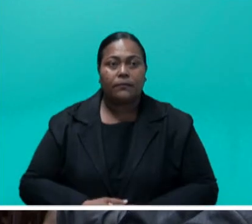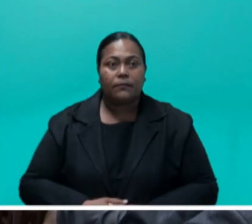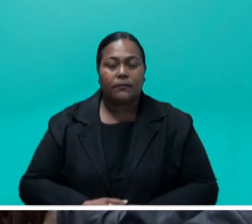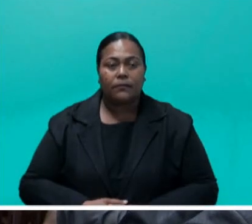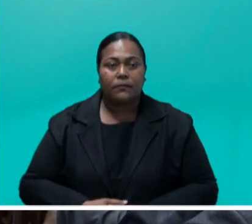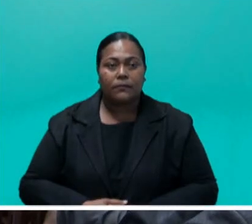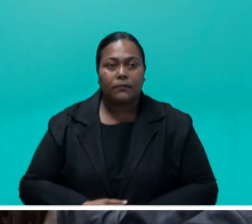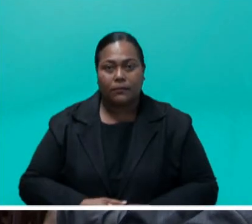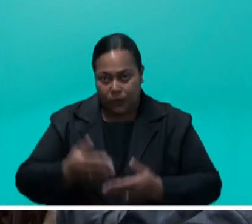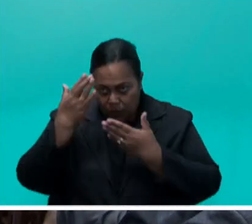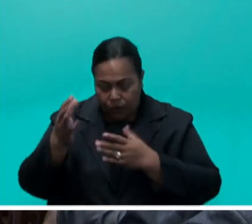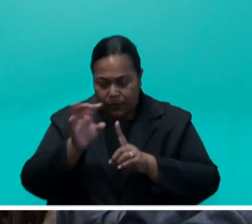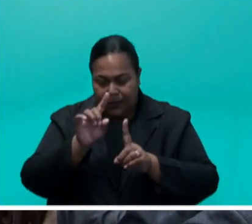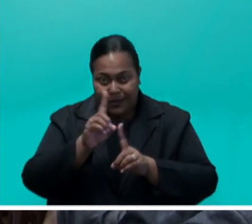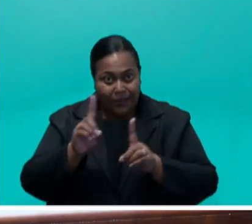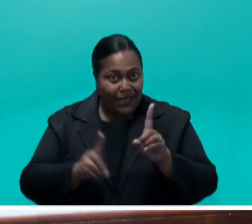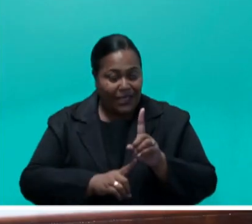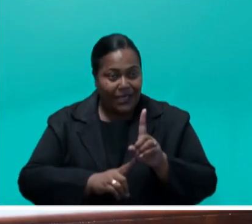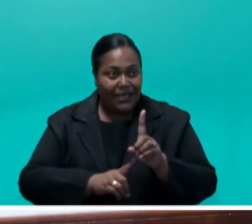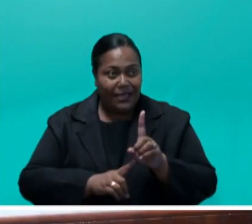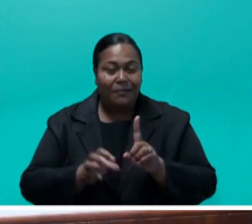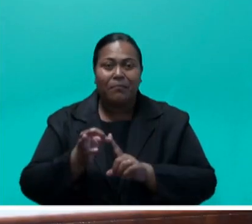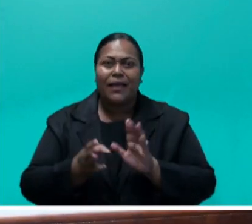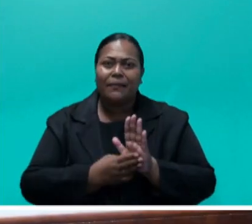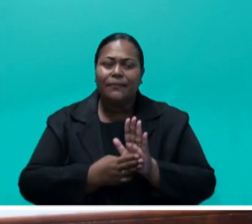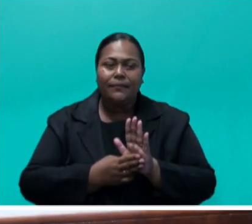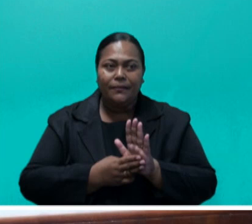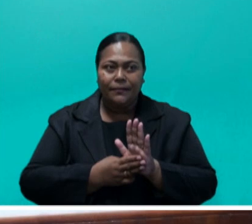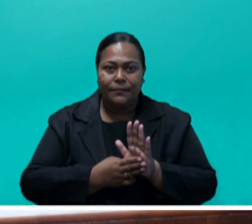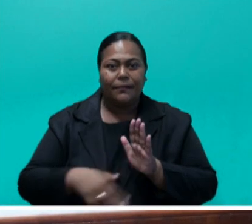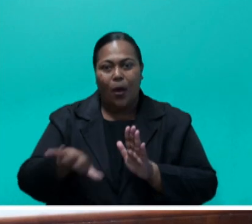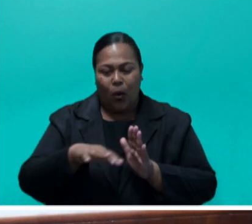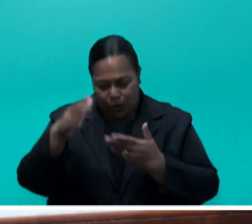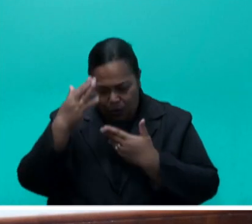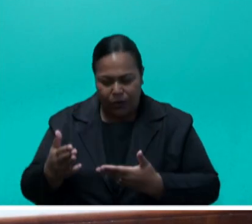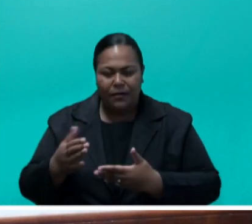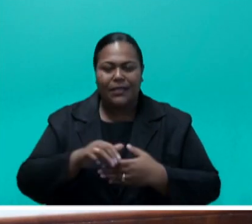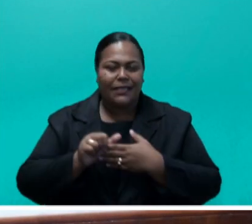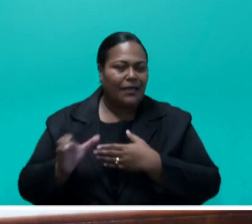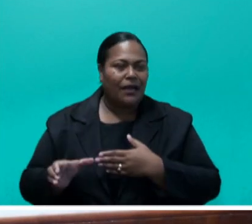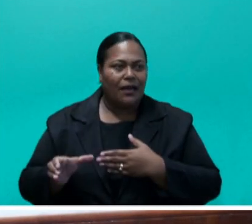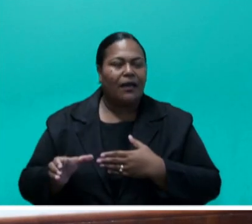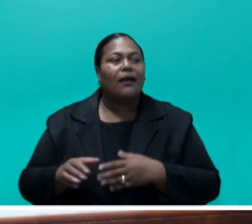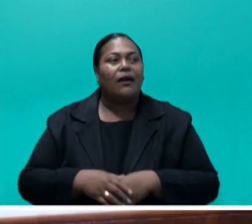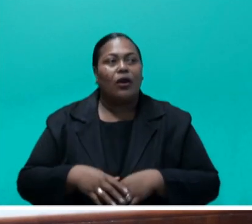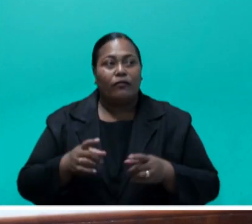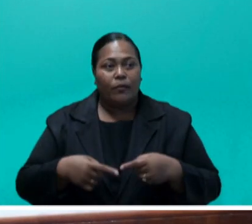Honourable Deputy Prime Ministers, the Honourable Leader of the Opposition, Honourable Cabinet